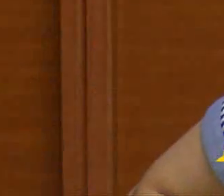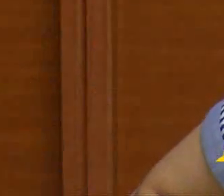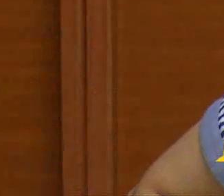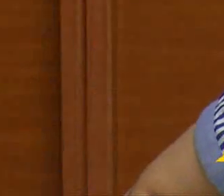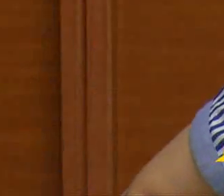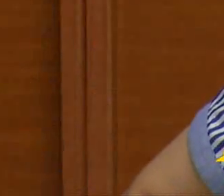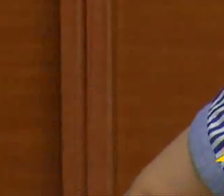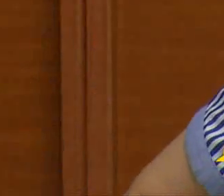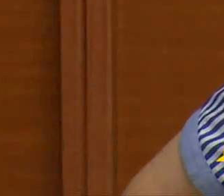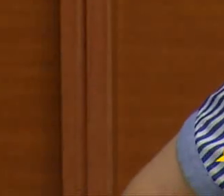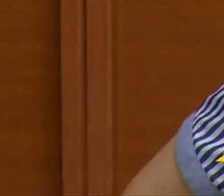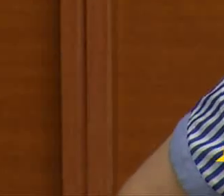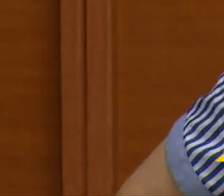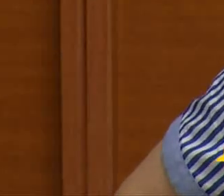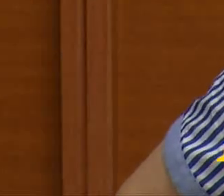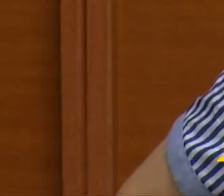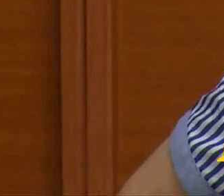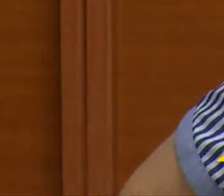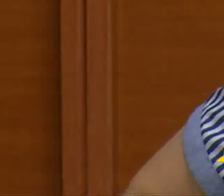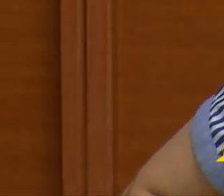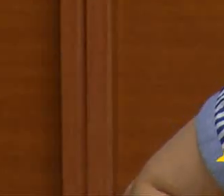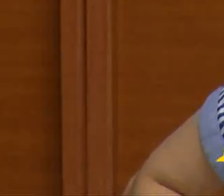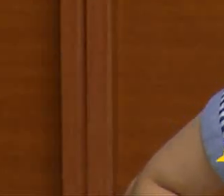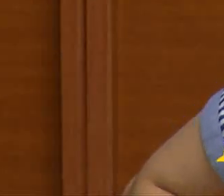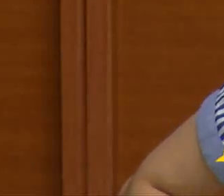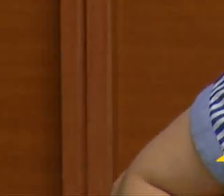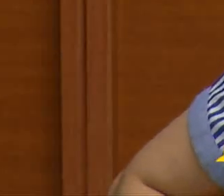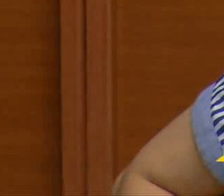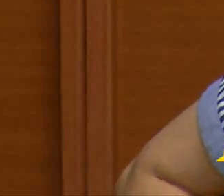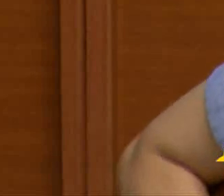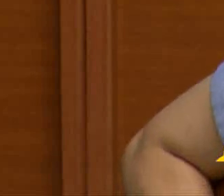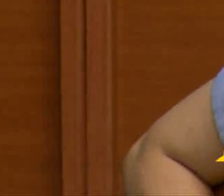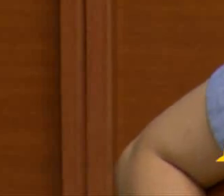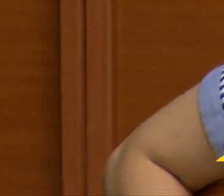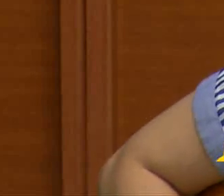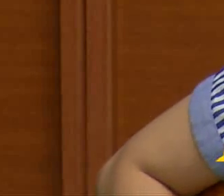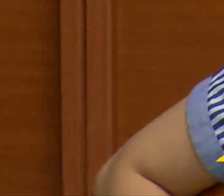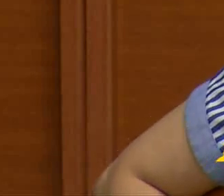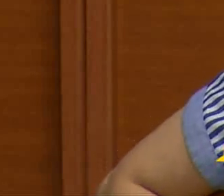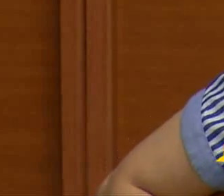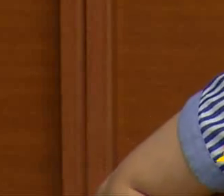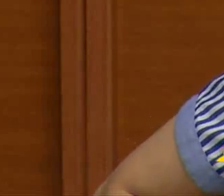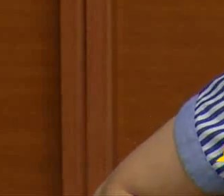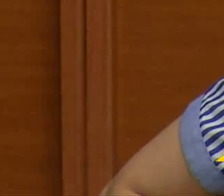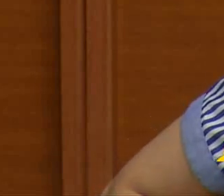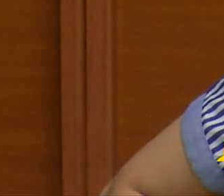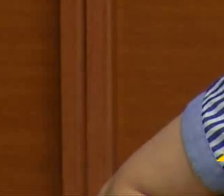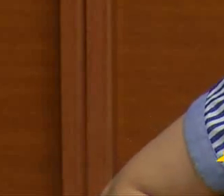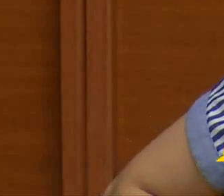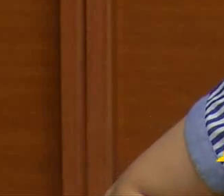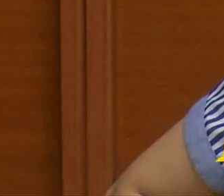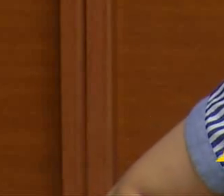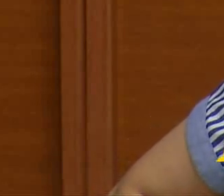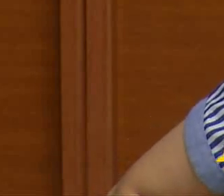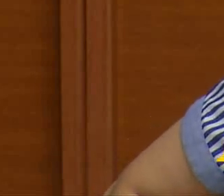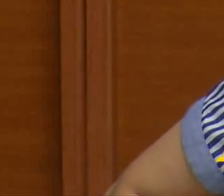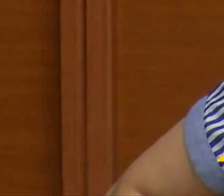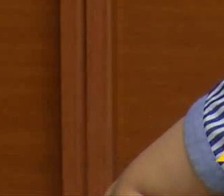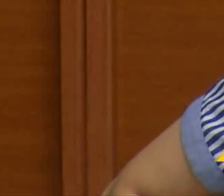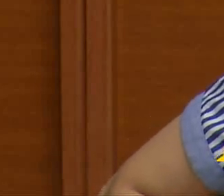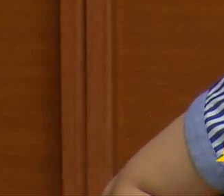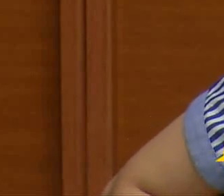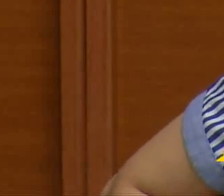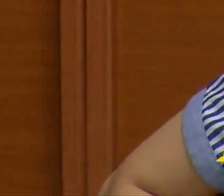hold me, darling, just a little while. I held her close, I kissed her our last